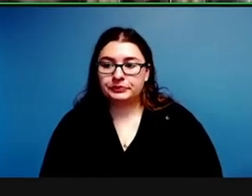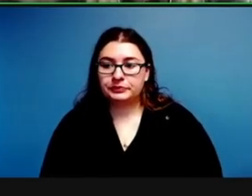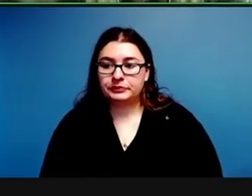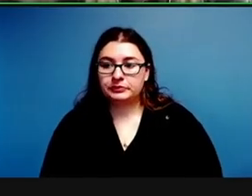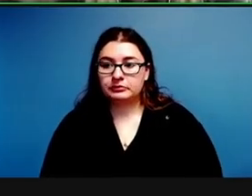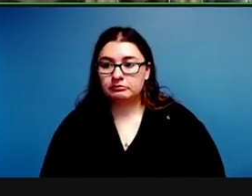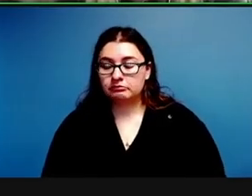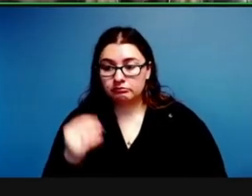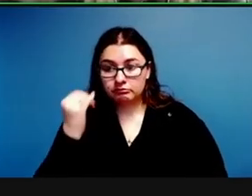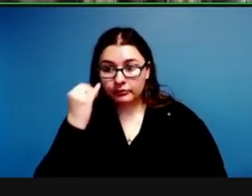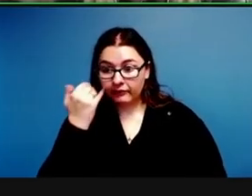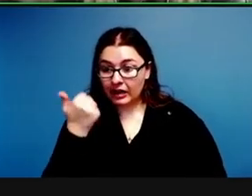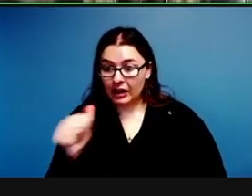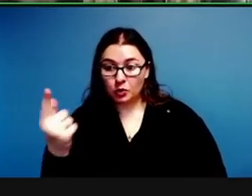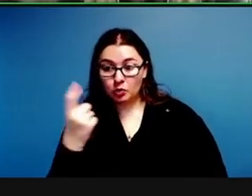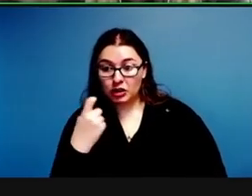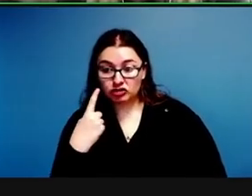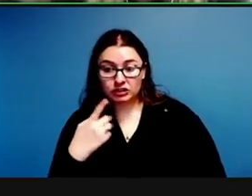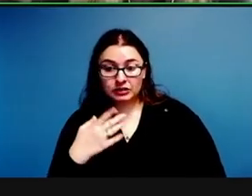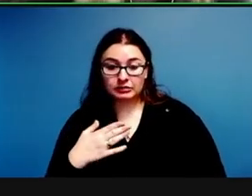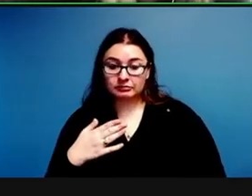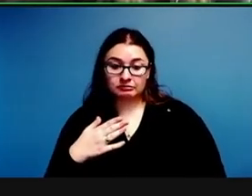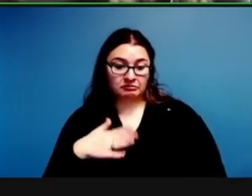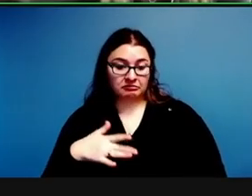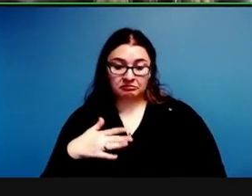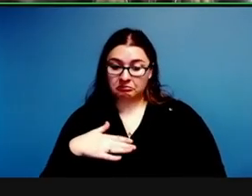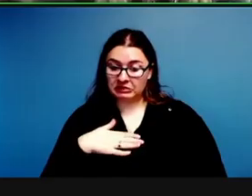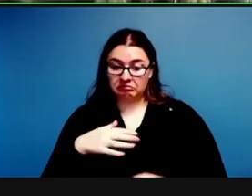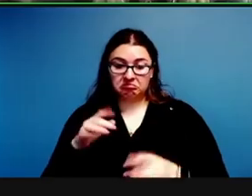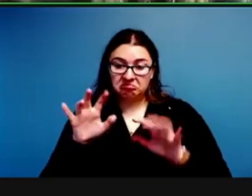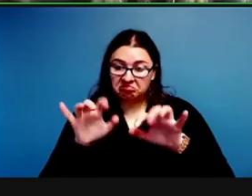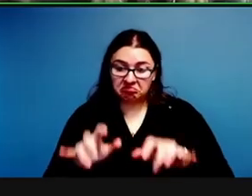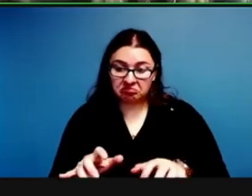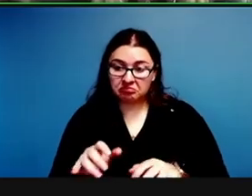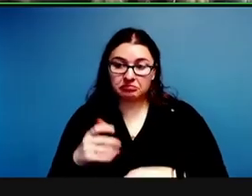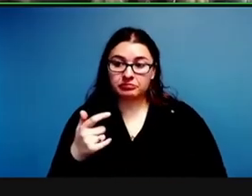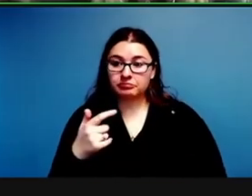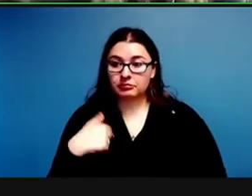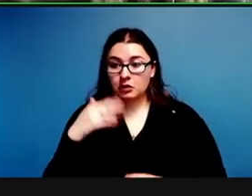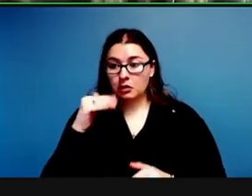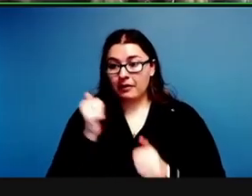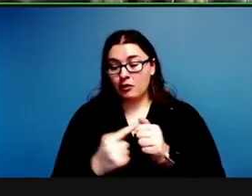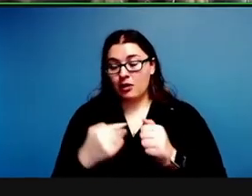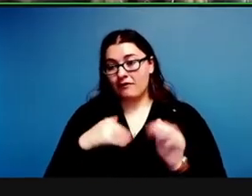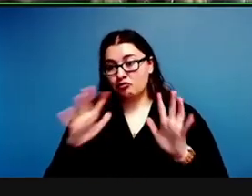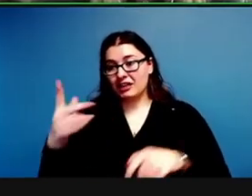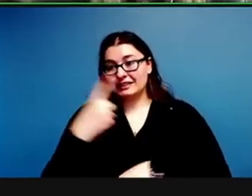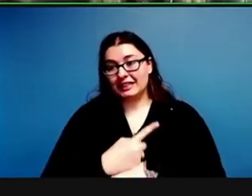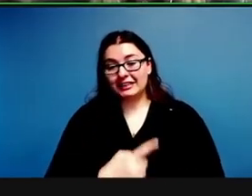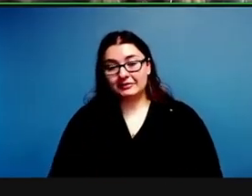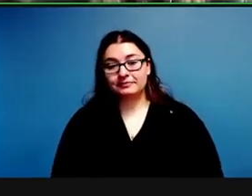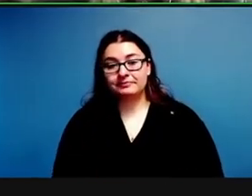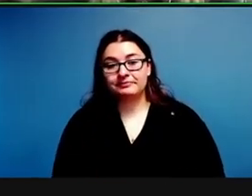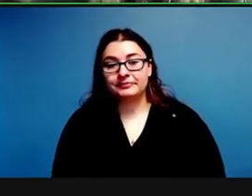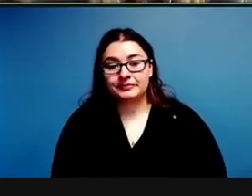And if you have questions, feel free to put them in the chat box. And I hope all of you have a wonderful day.